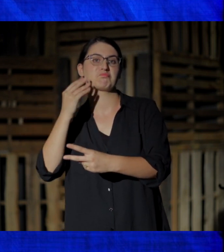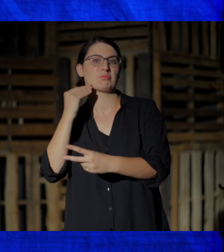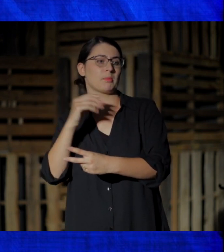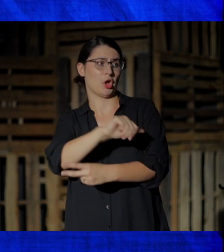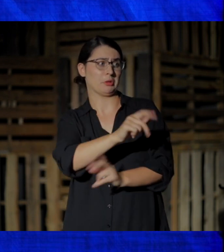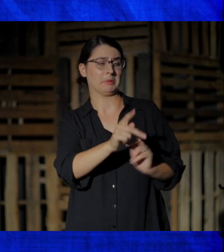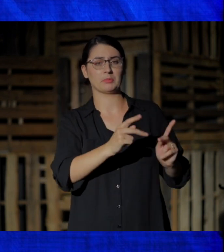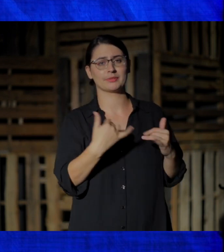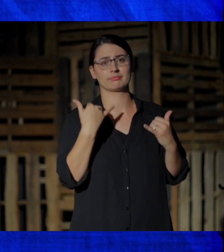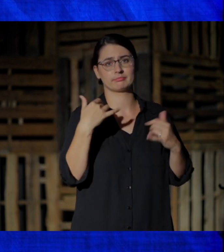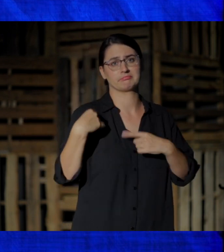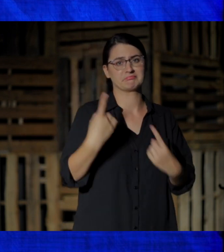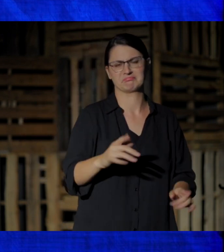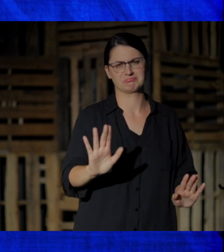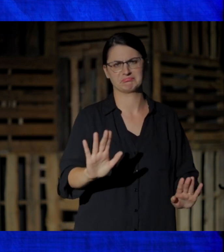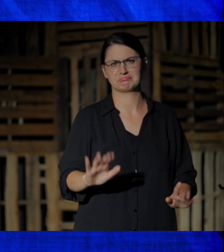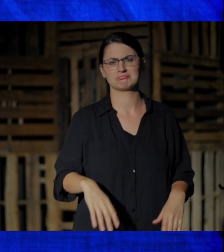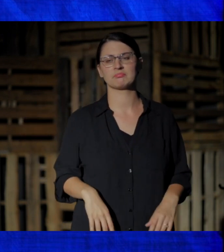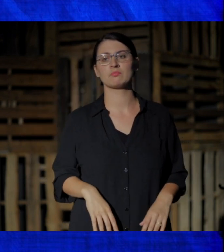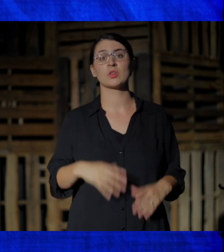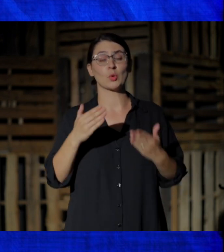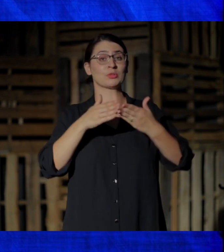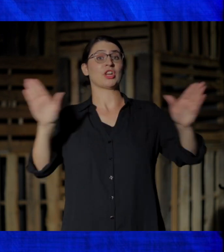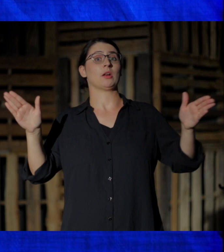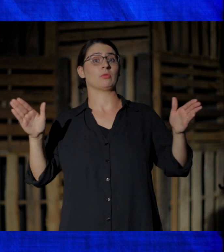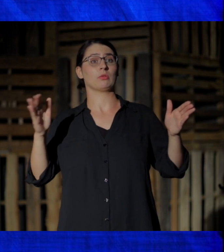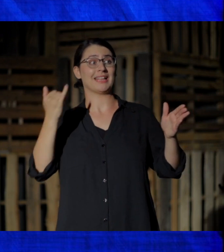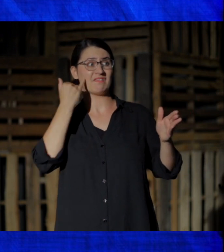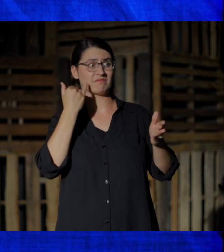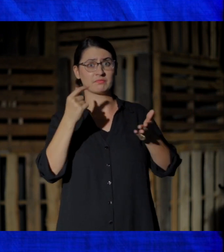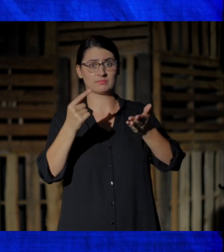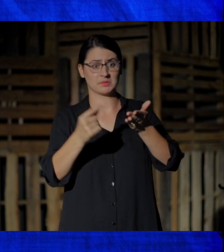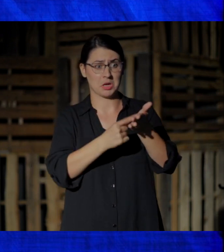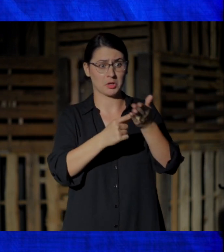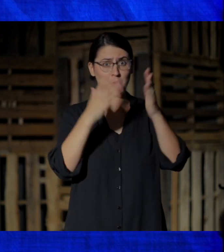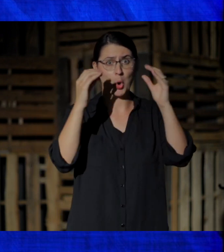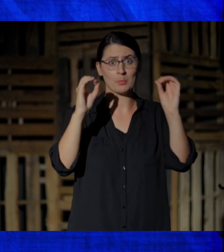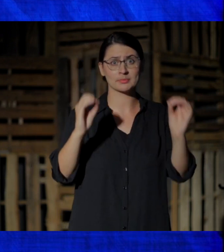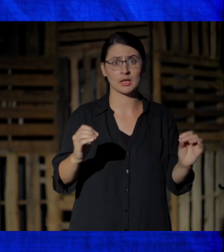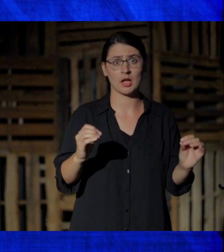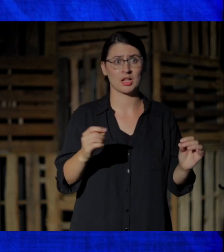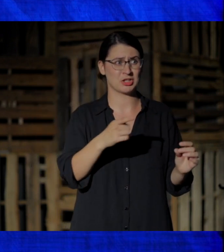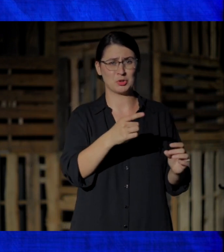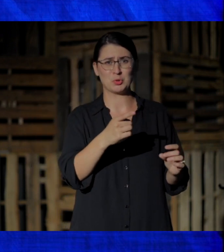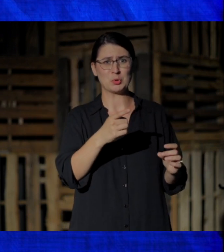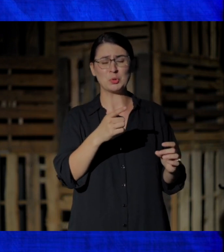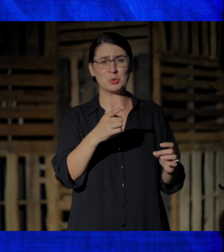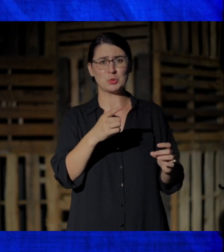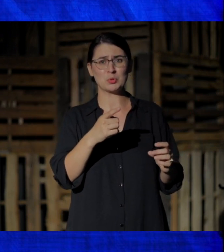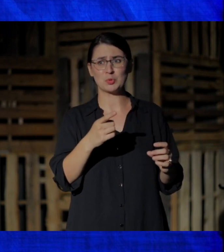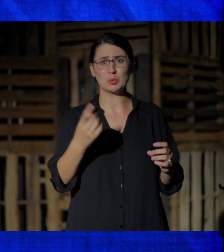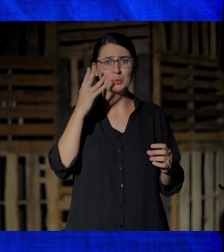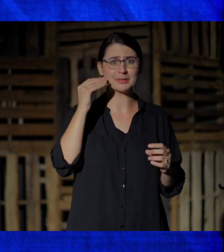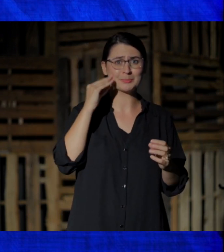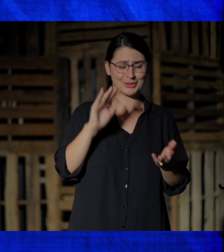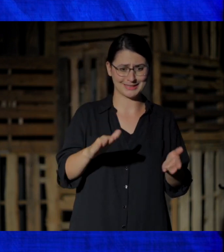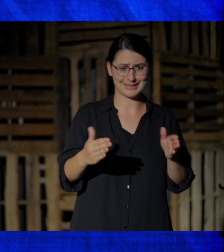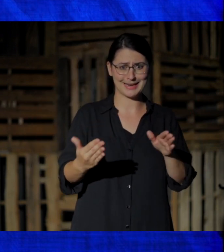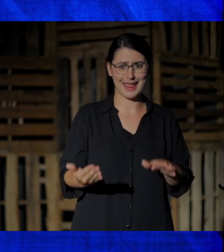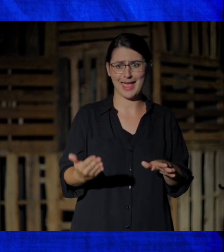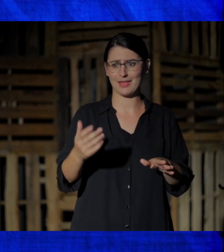people generally, if you have no hope in the gospel and you don't know this, you're going to be quite hysterical about this